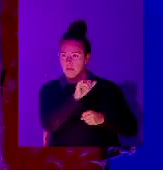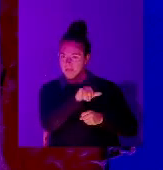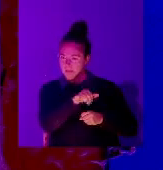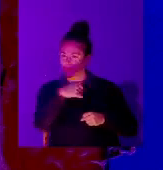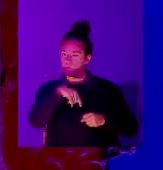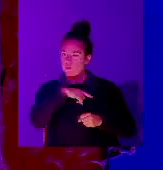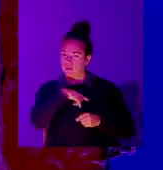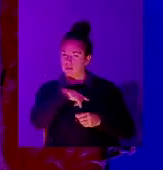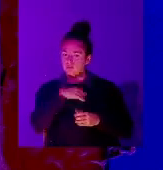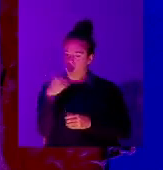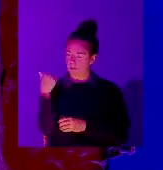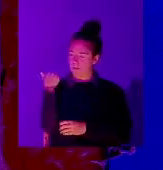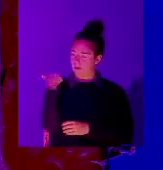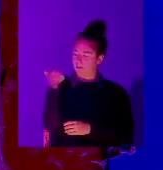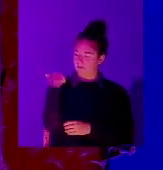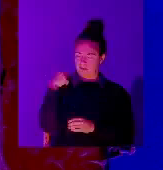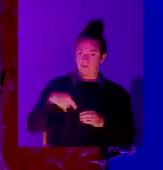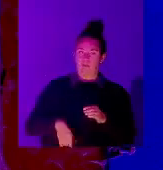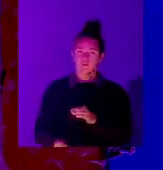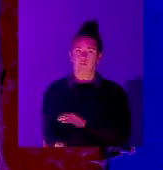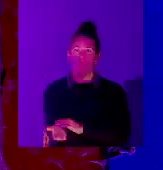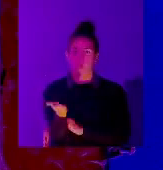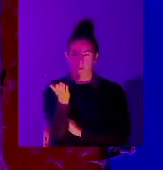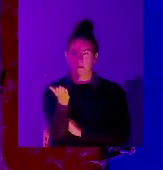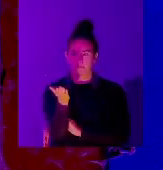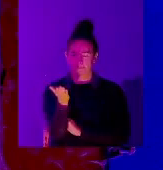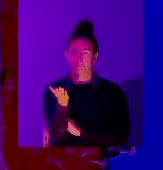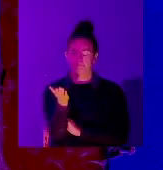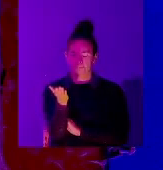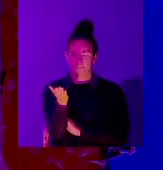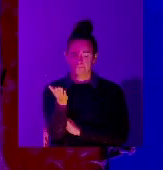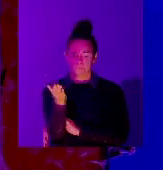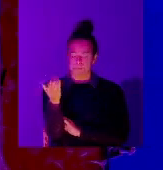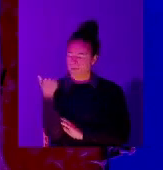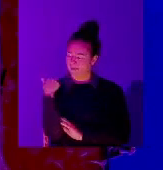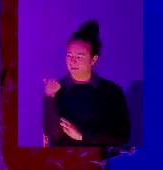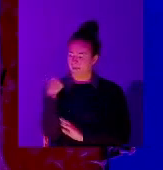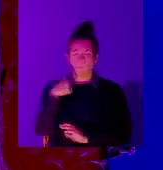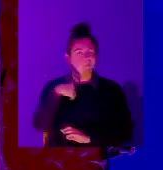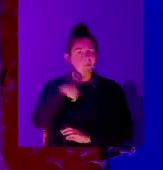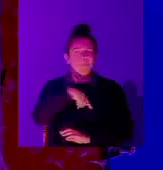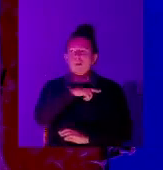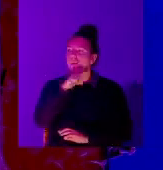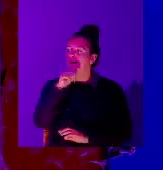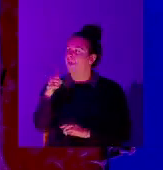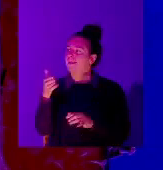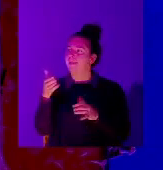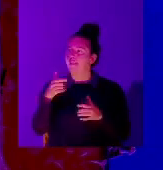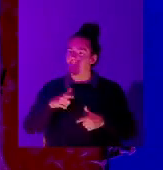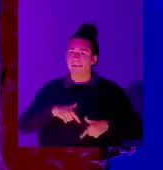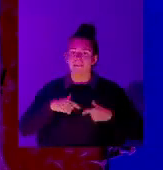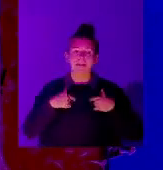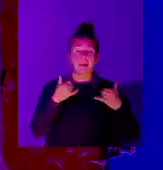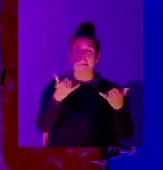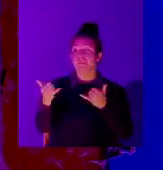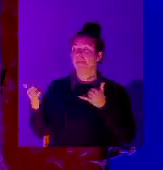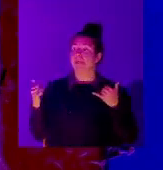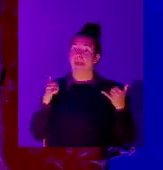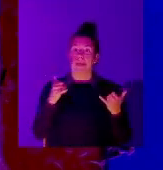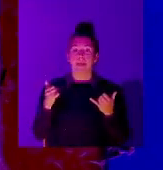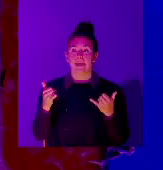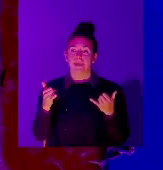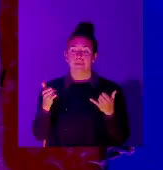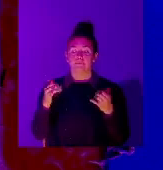prayer that we're not living in a playground. We're living in a battleground.